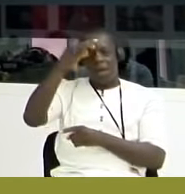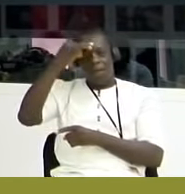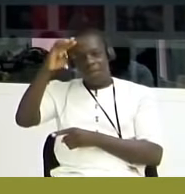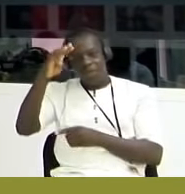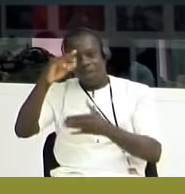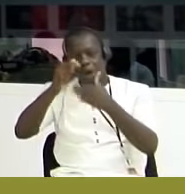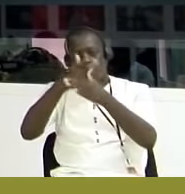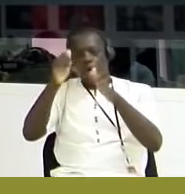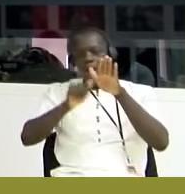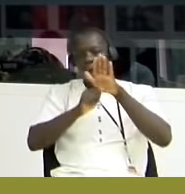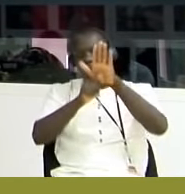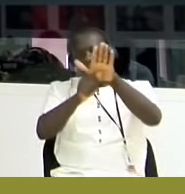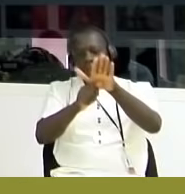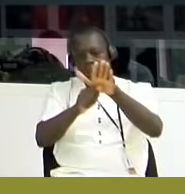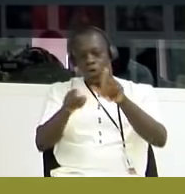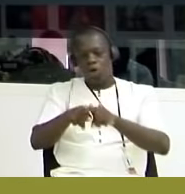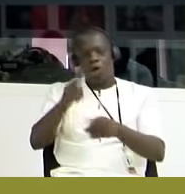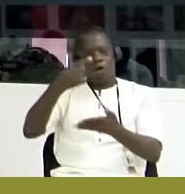That's correct, ma'am.